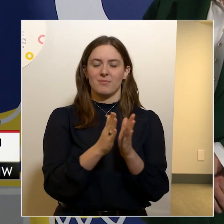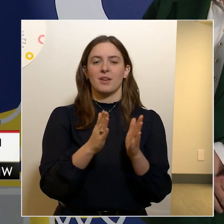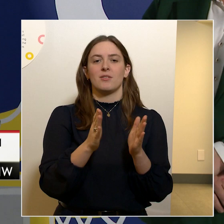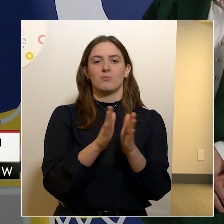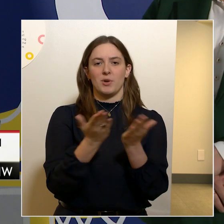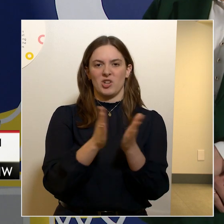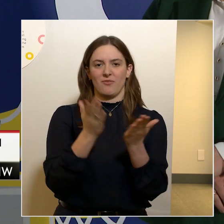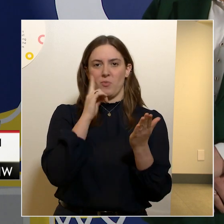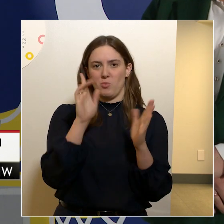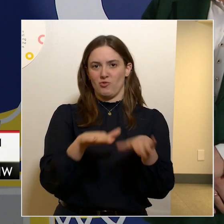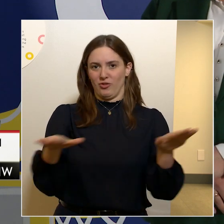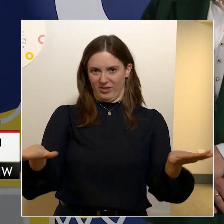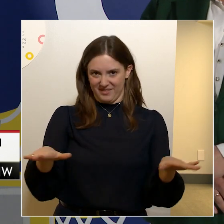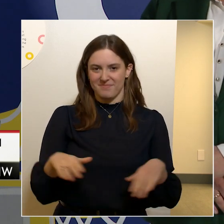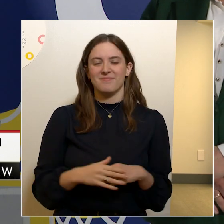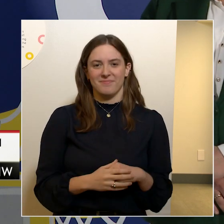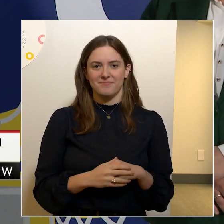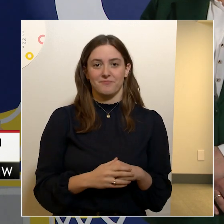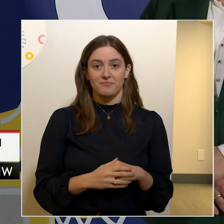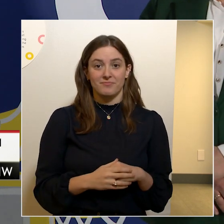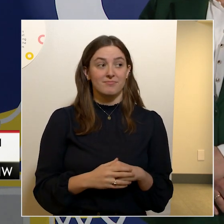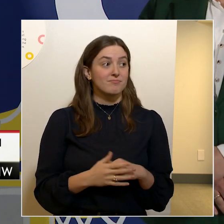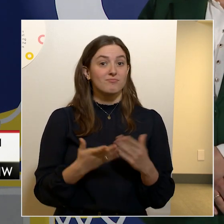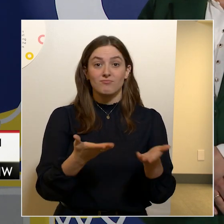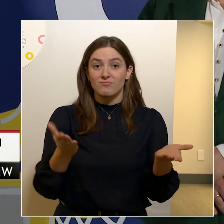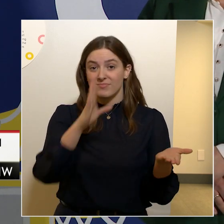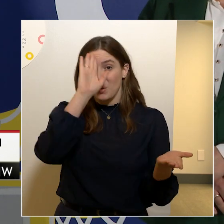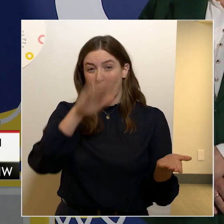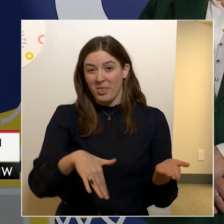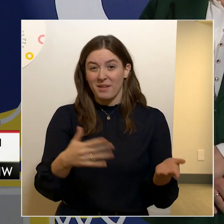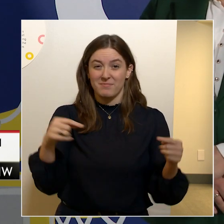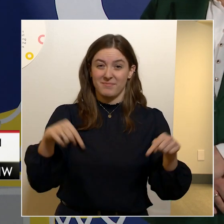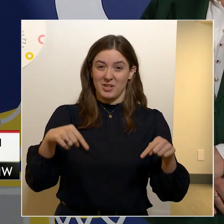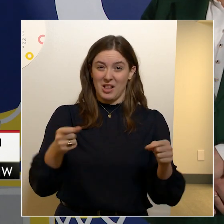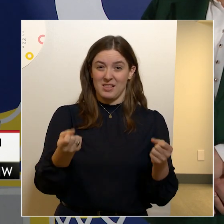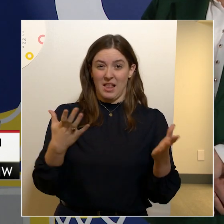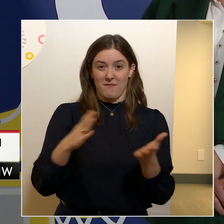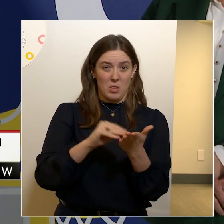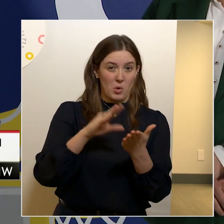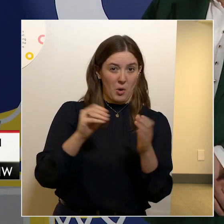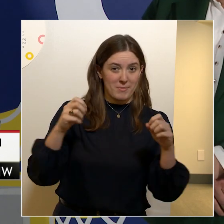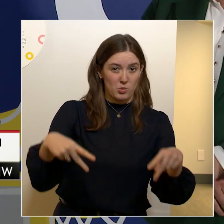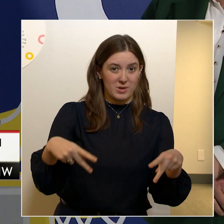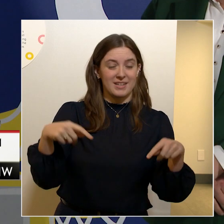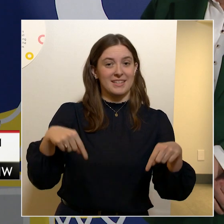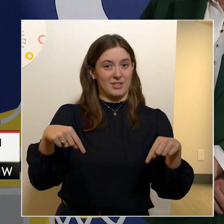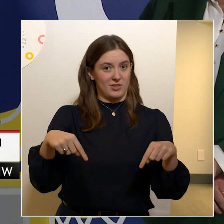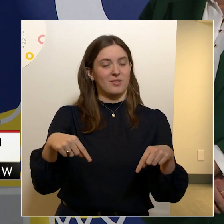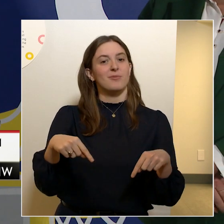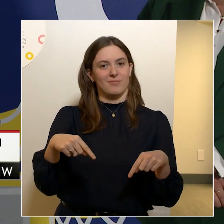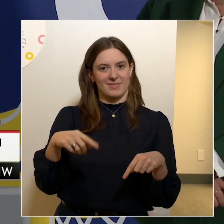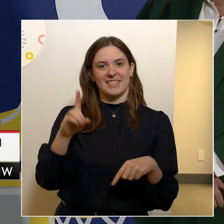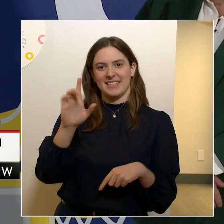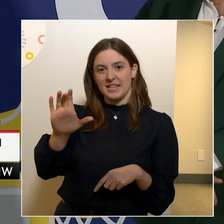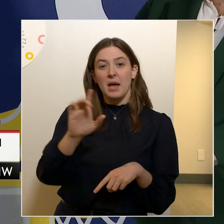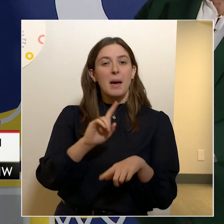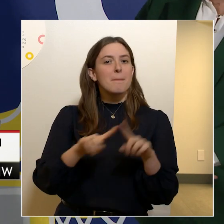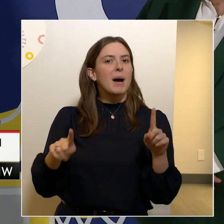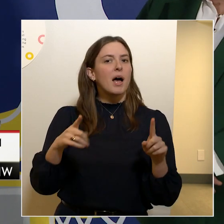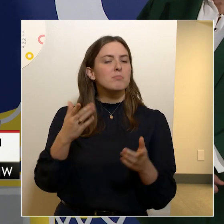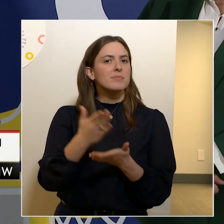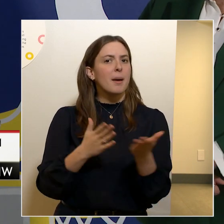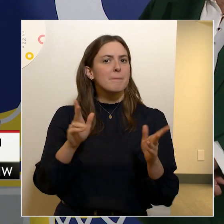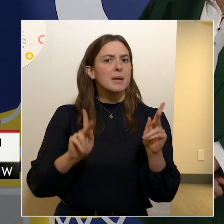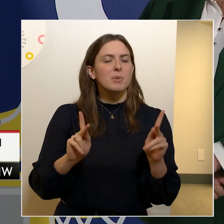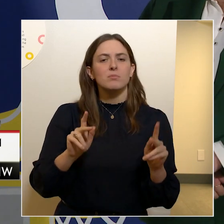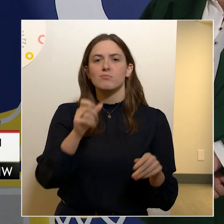books. And so people know that there are a lot of learning opportunities in downtown DC, but I'm not sure that